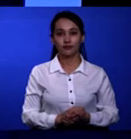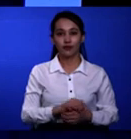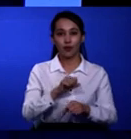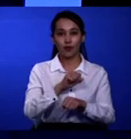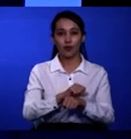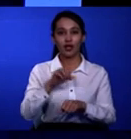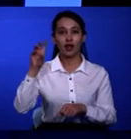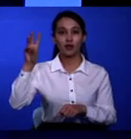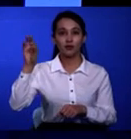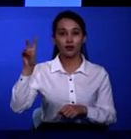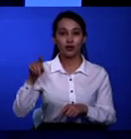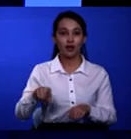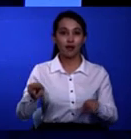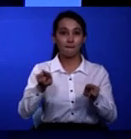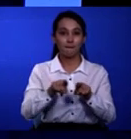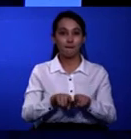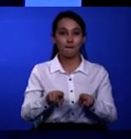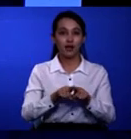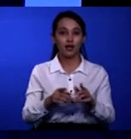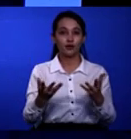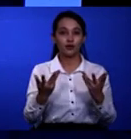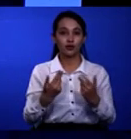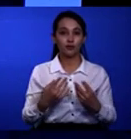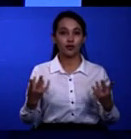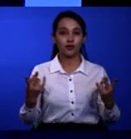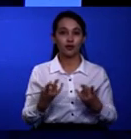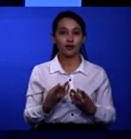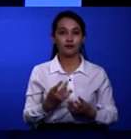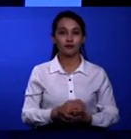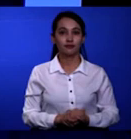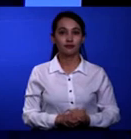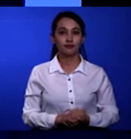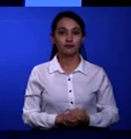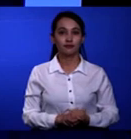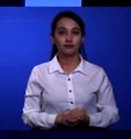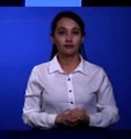Qolgan misollarni ham xuddi shunday yechasiz.